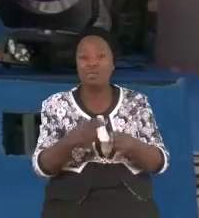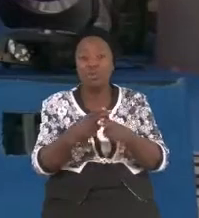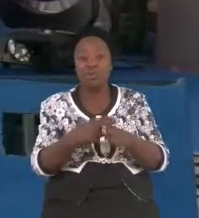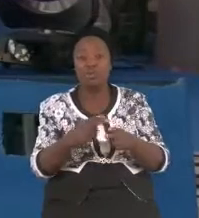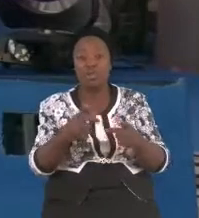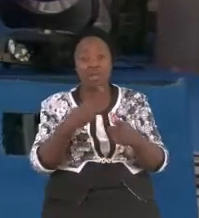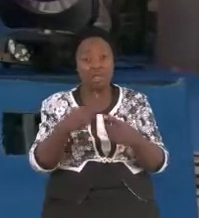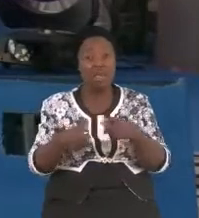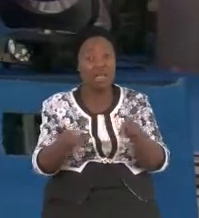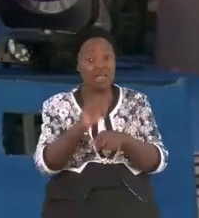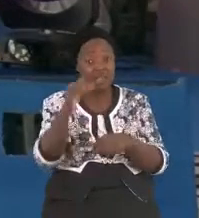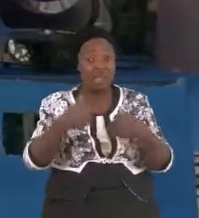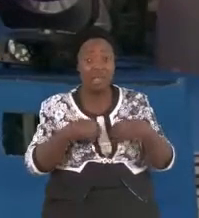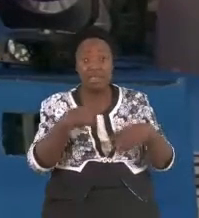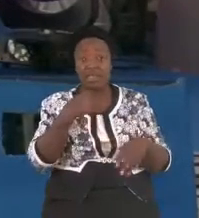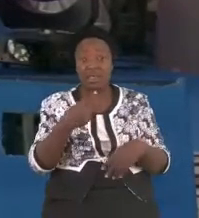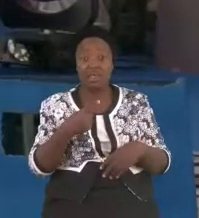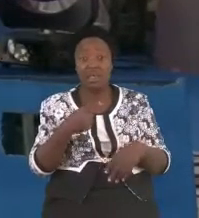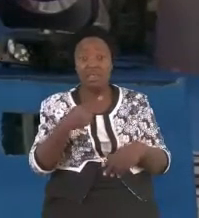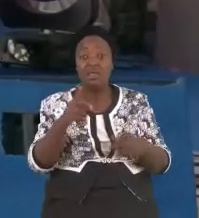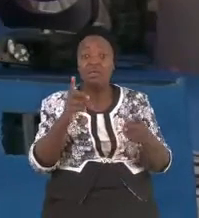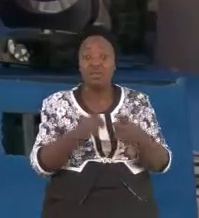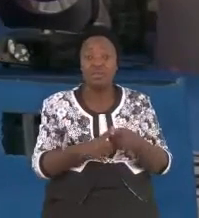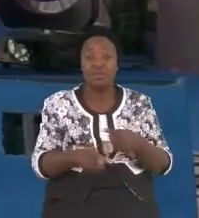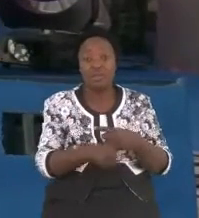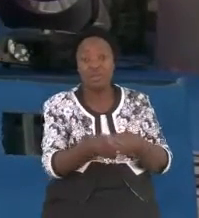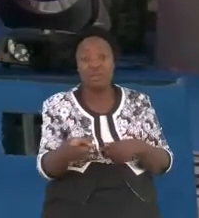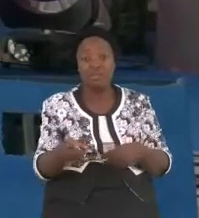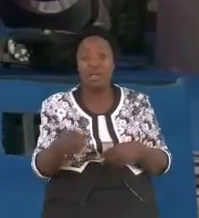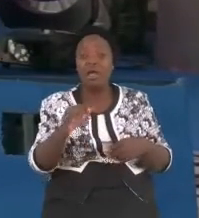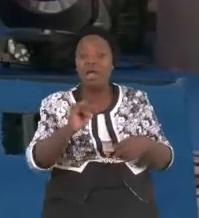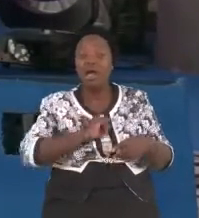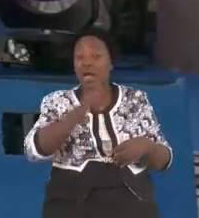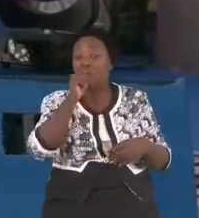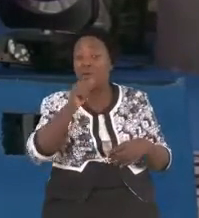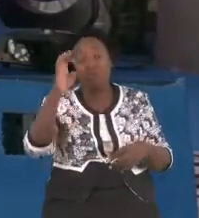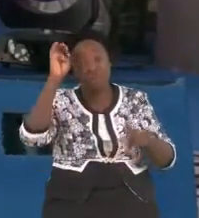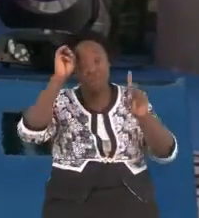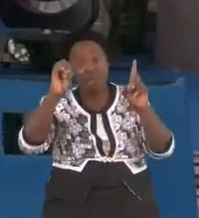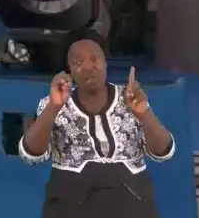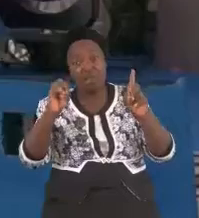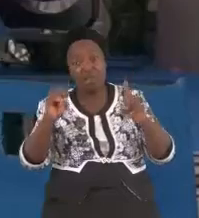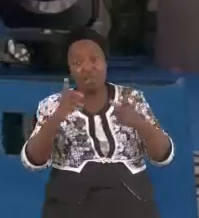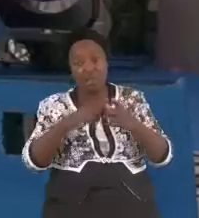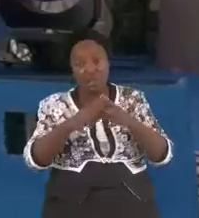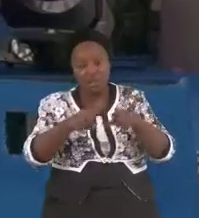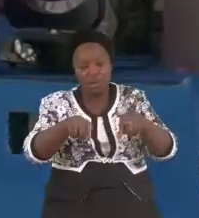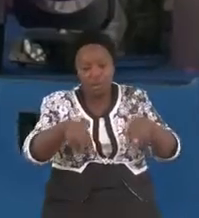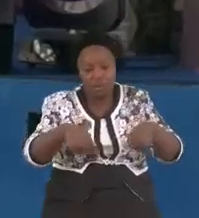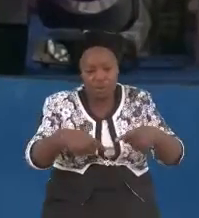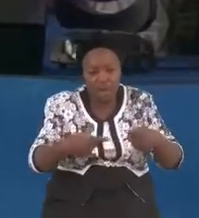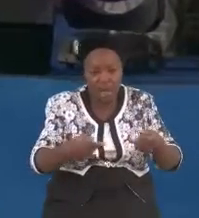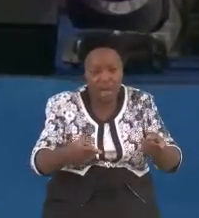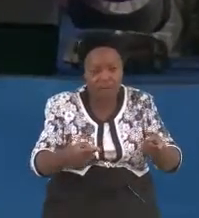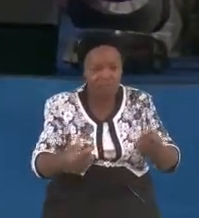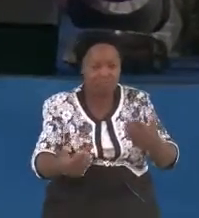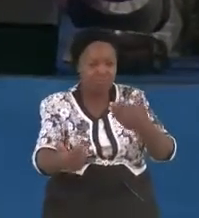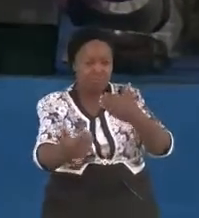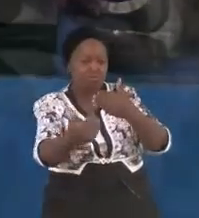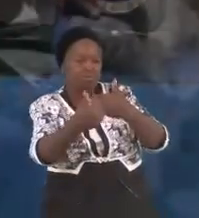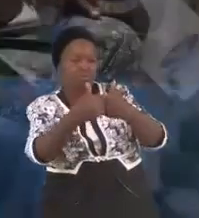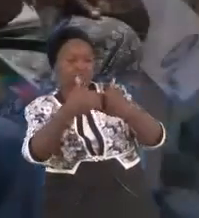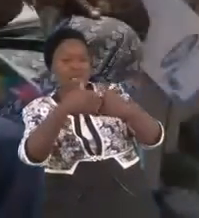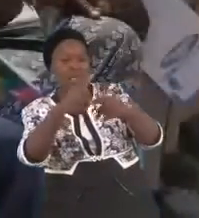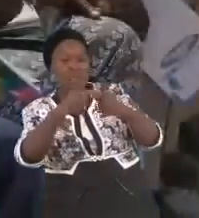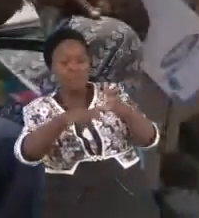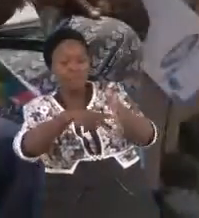sage unto them i am he they went backwards and they fell to the